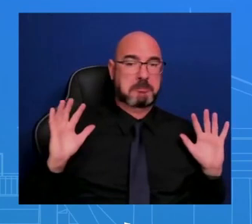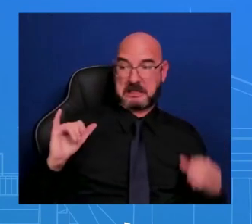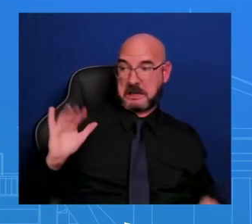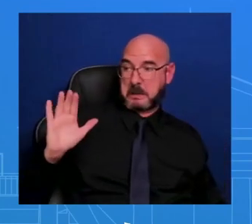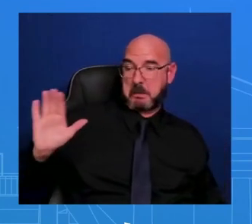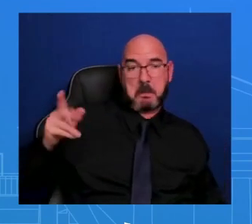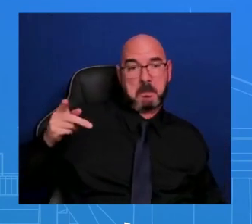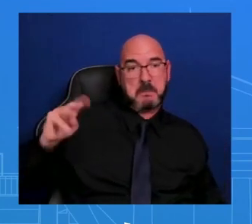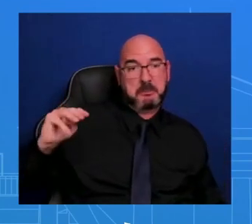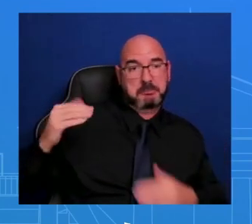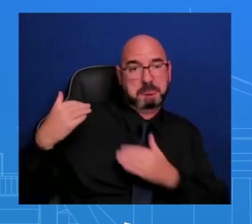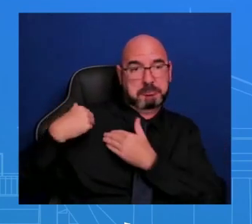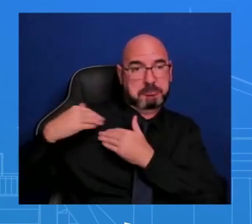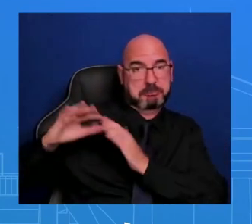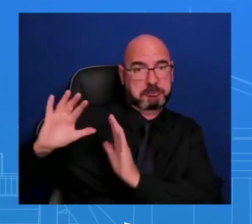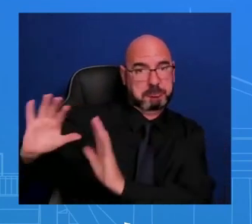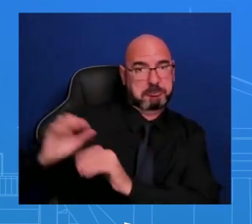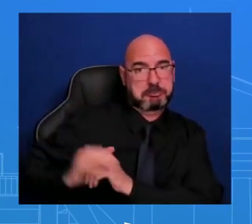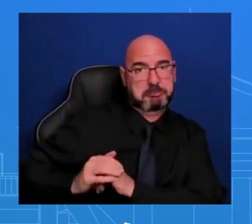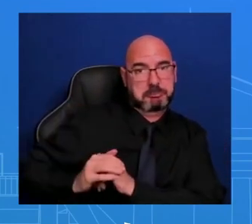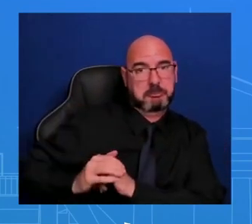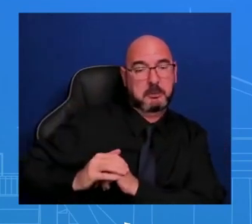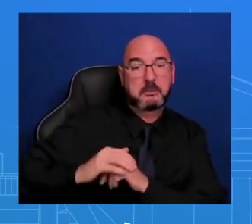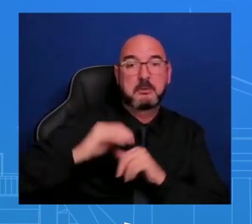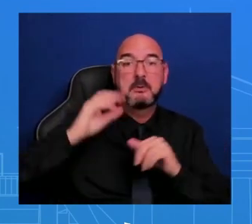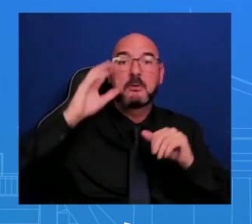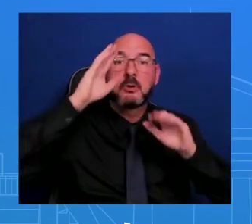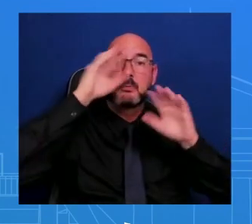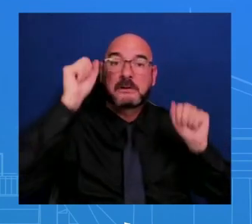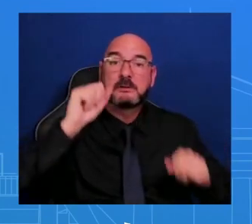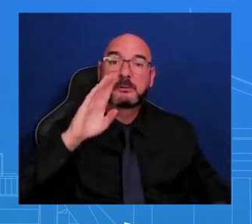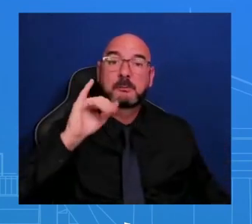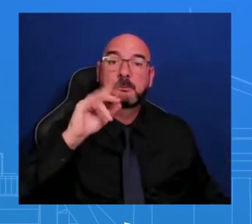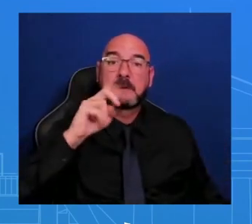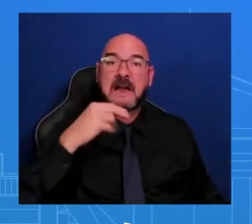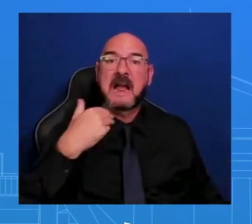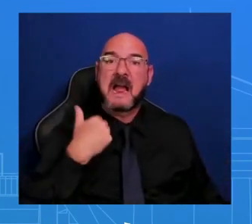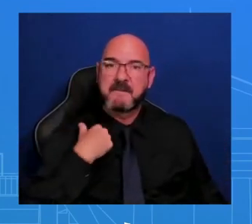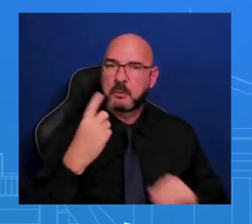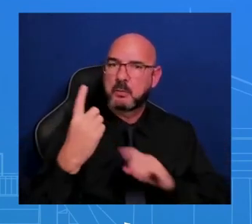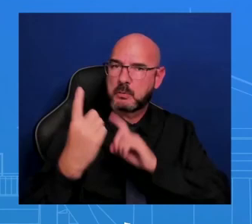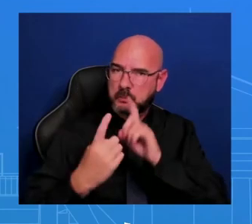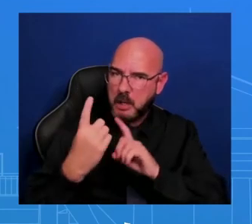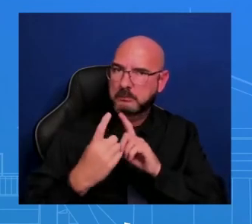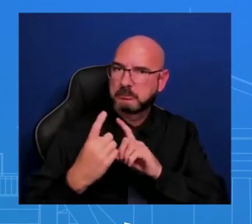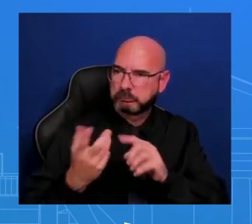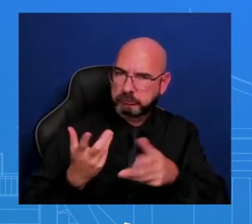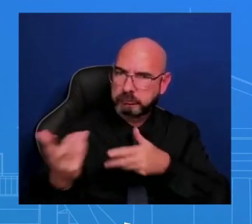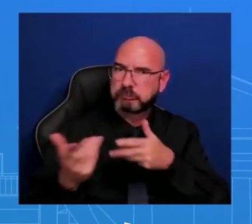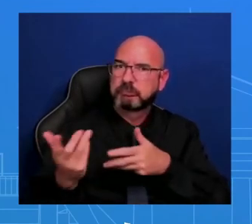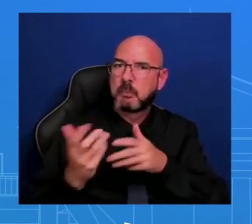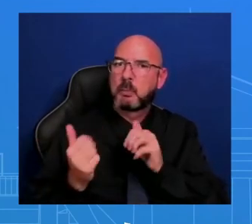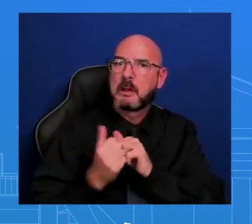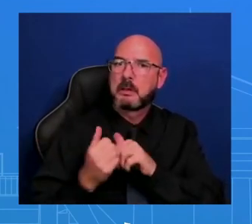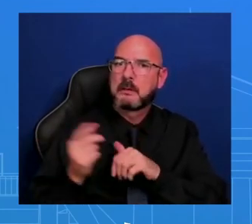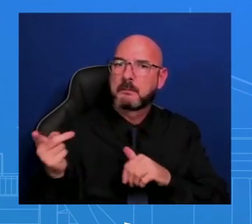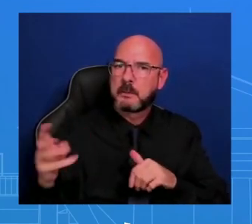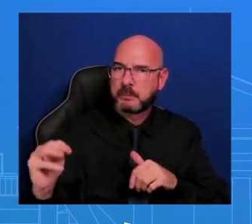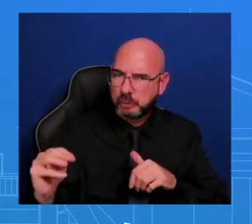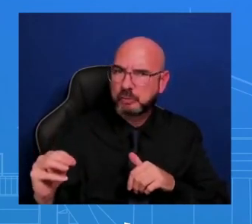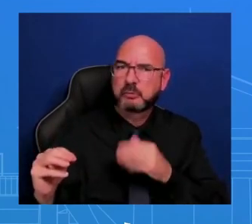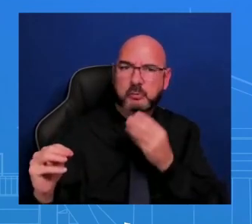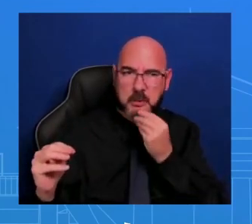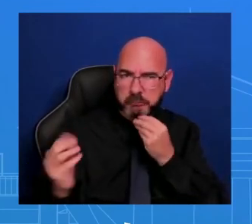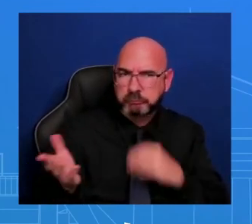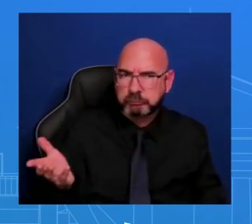and forthright with Prime Minister Netanyahu privately and with the war cabinet writ large, and that he had the opportunity to ask them the